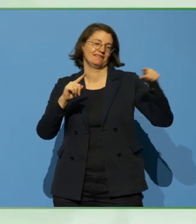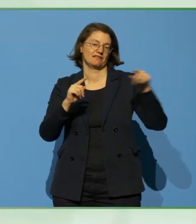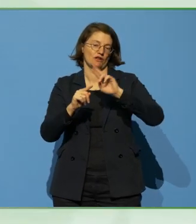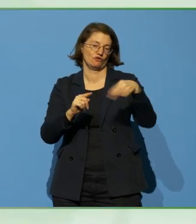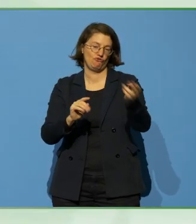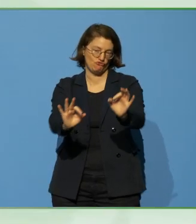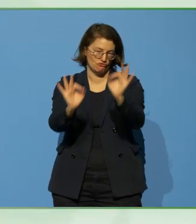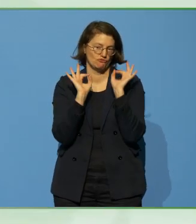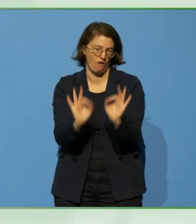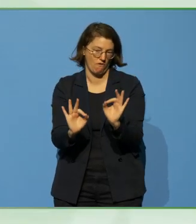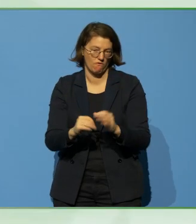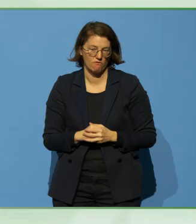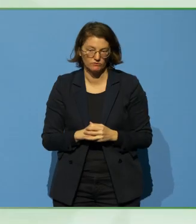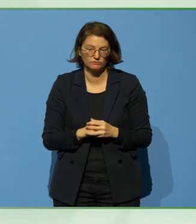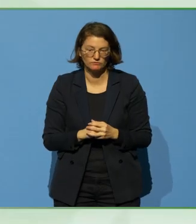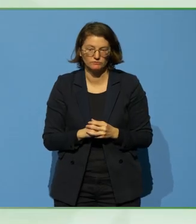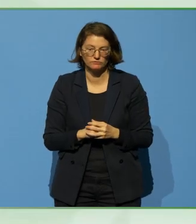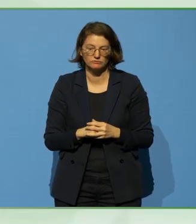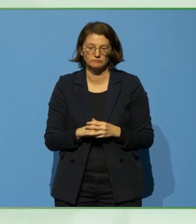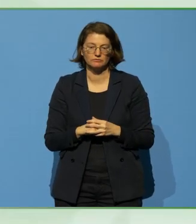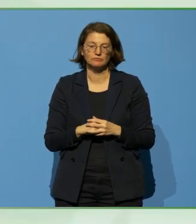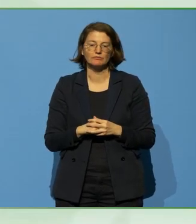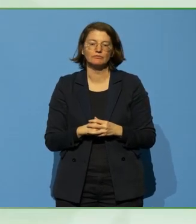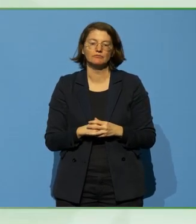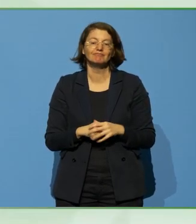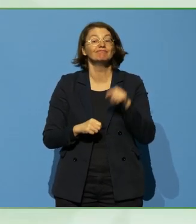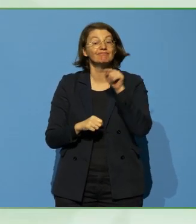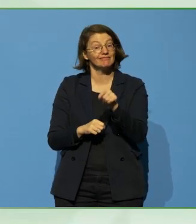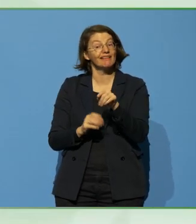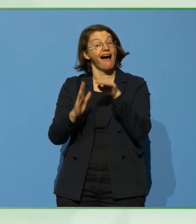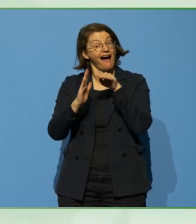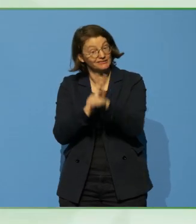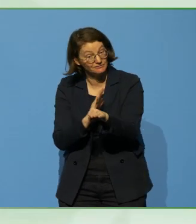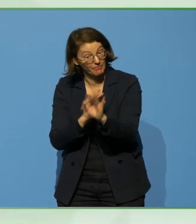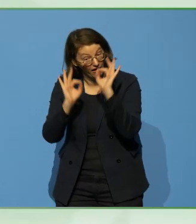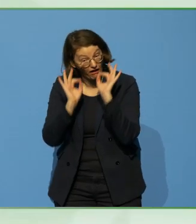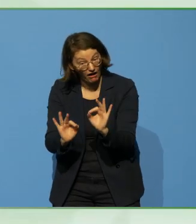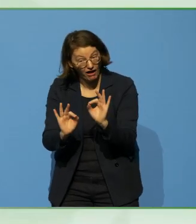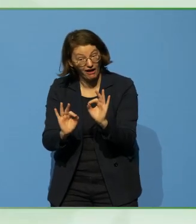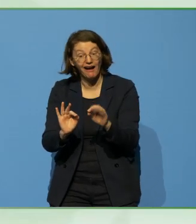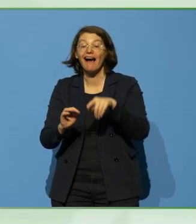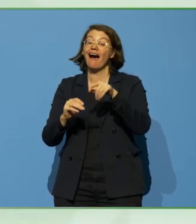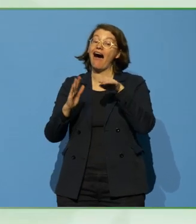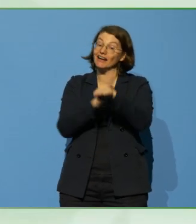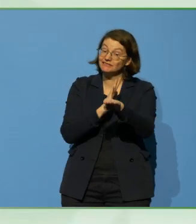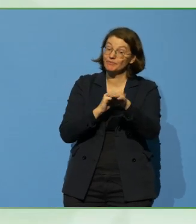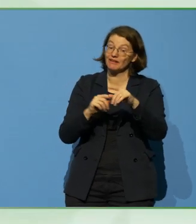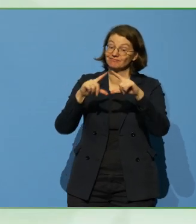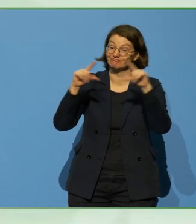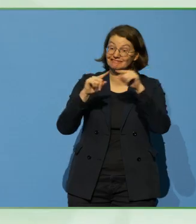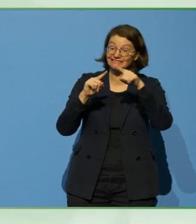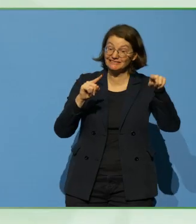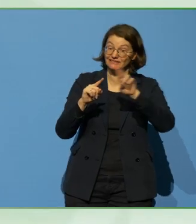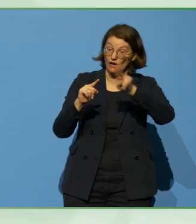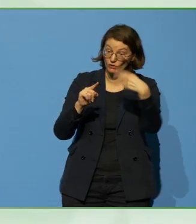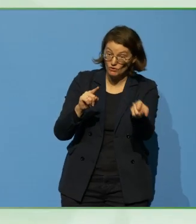mindset, if it's included in the project in all stages, would change, because I talked about lots